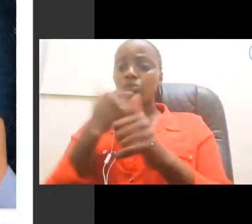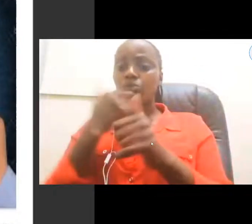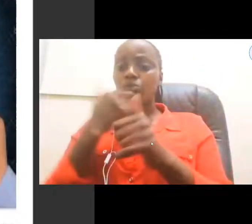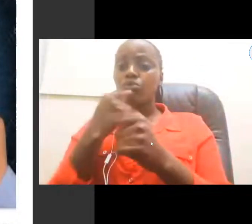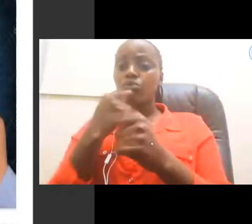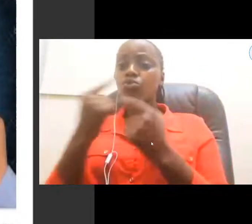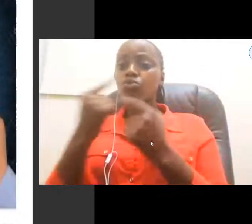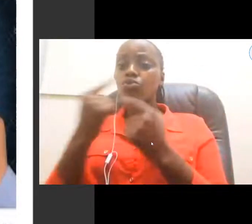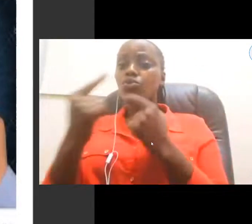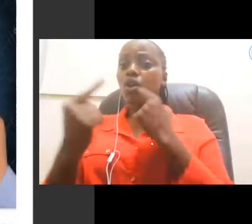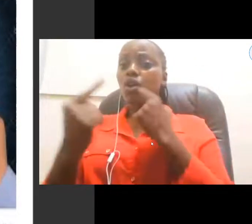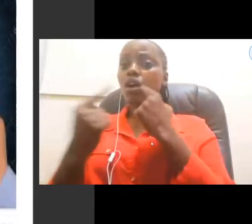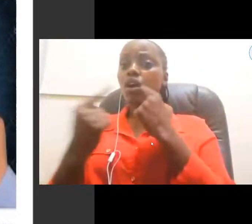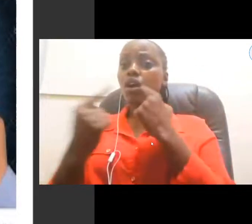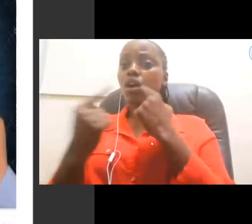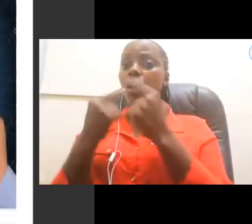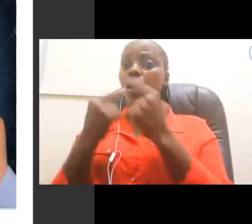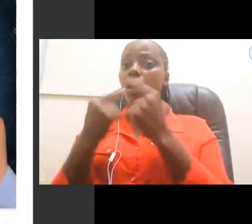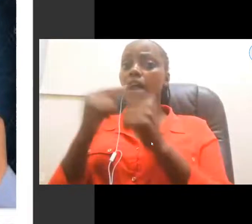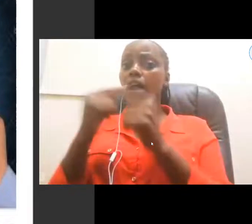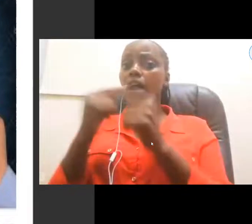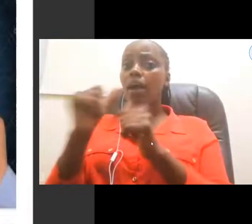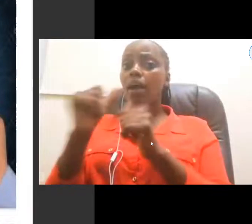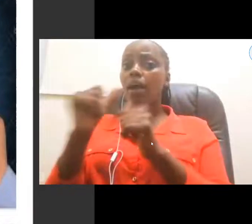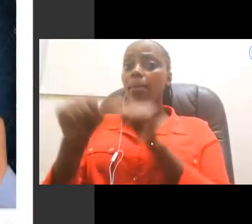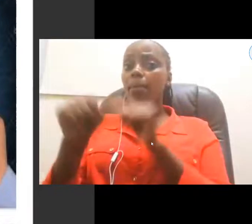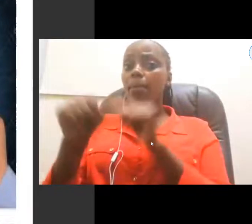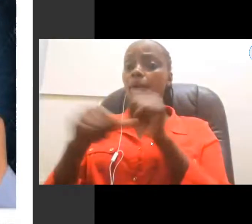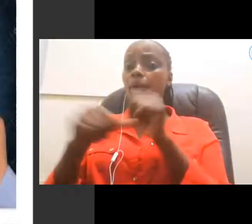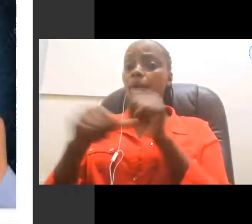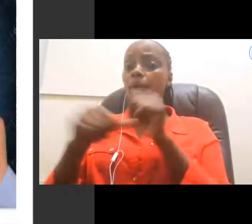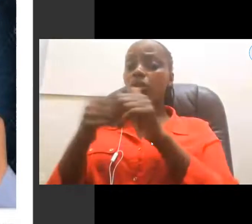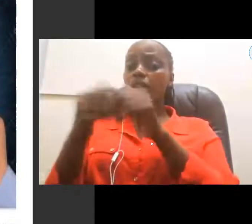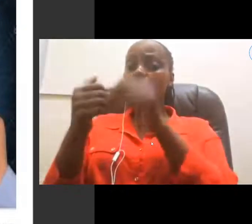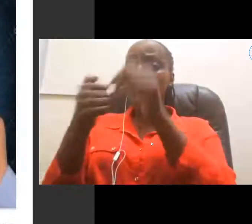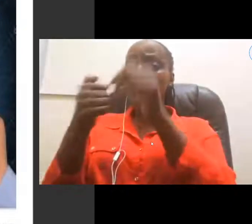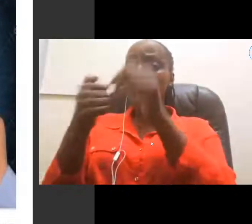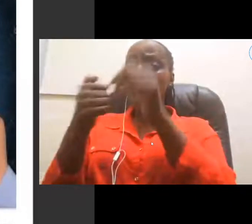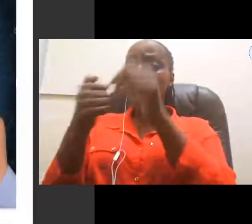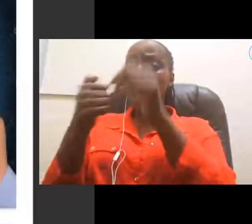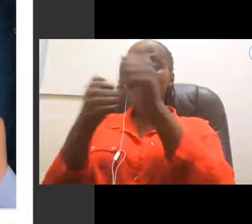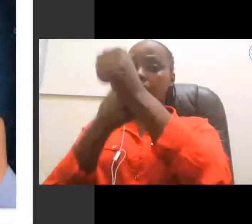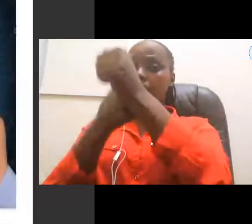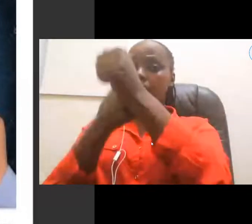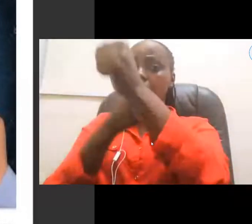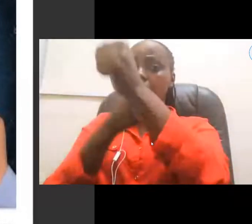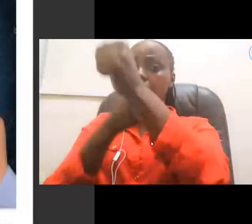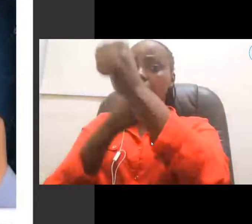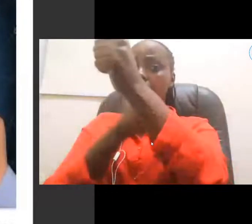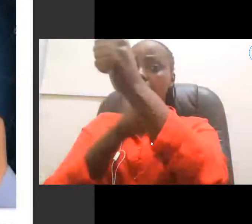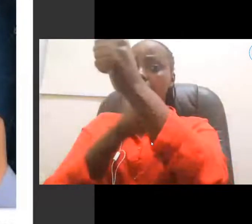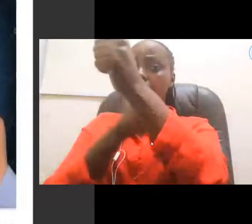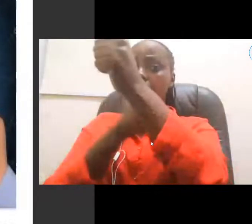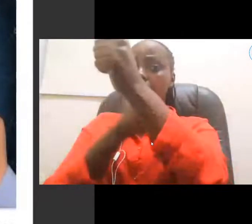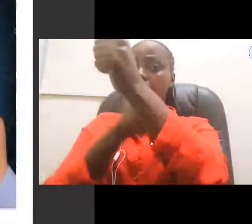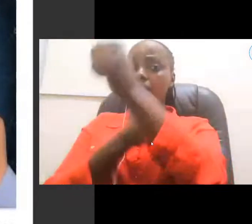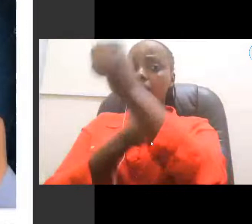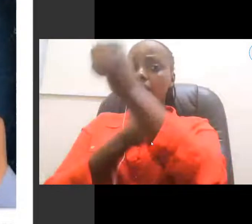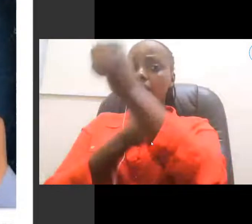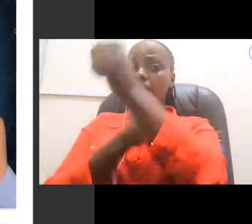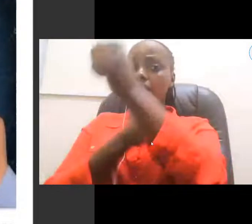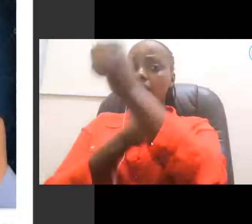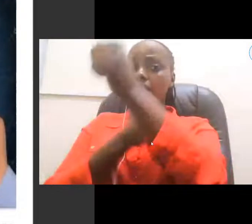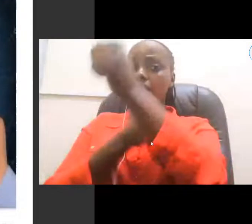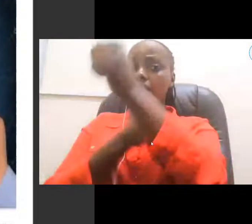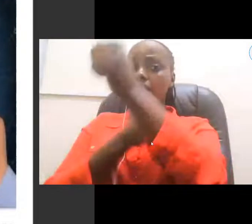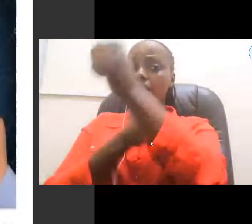for vision and mission, and also to formulate a the key priority area. So you don't have to worry about